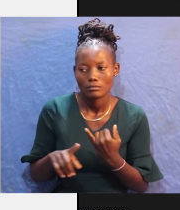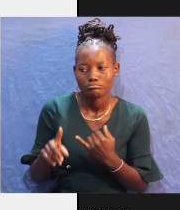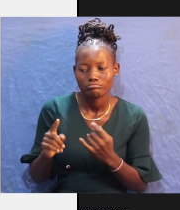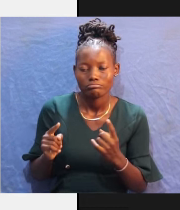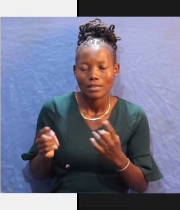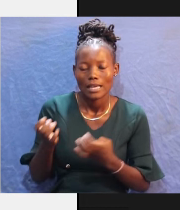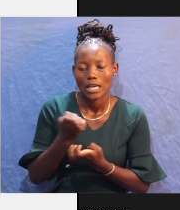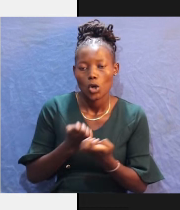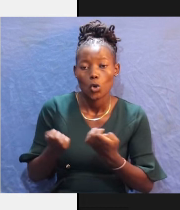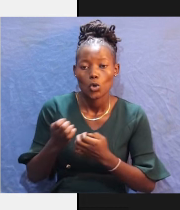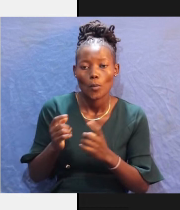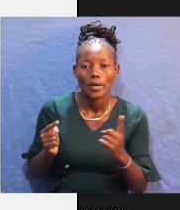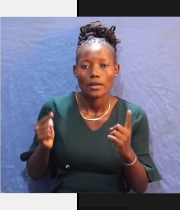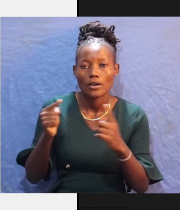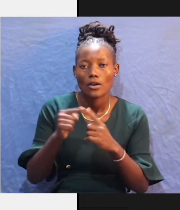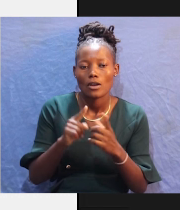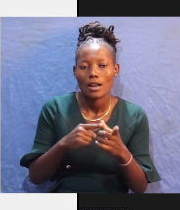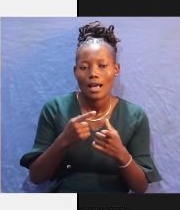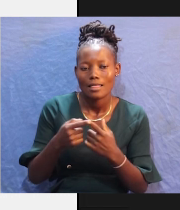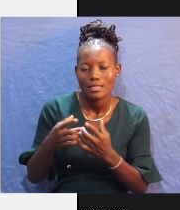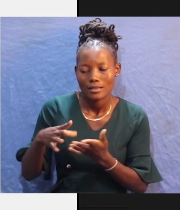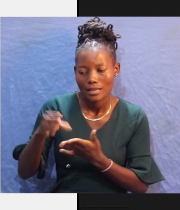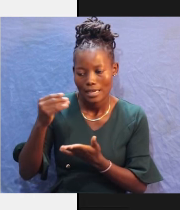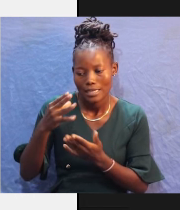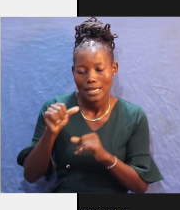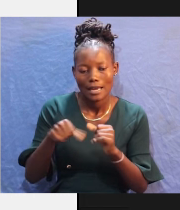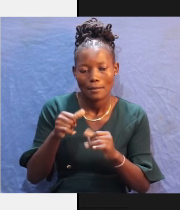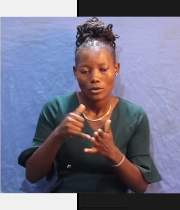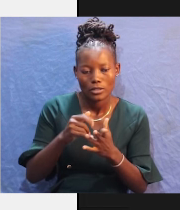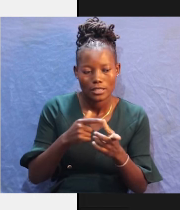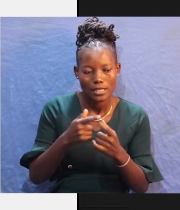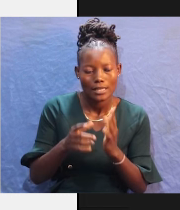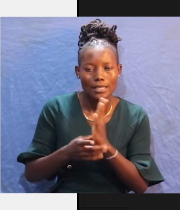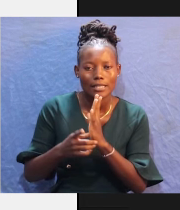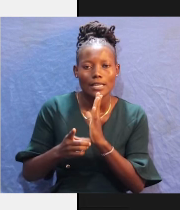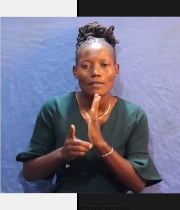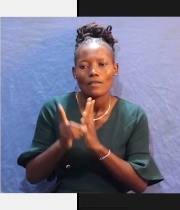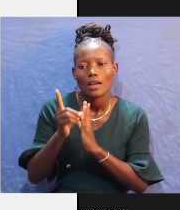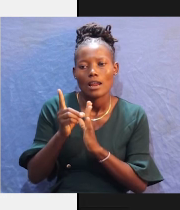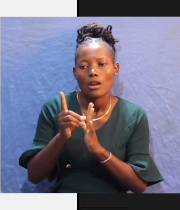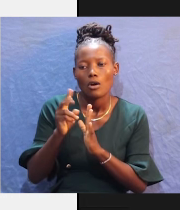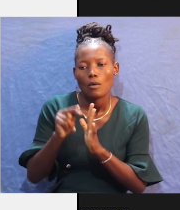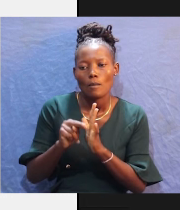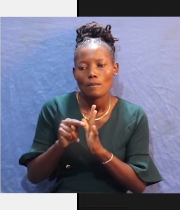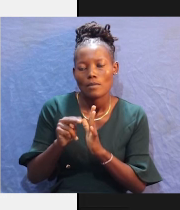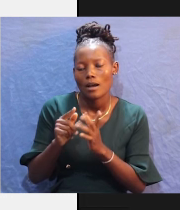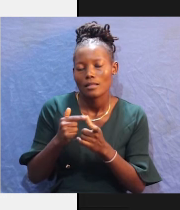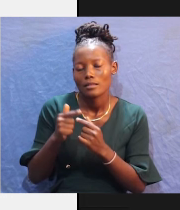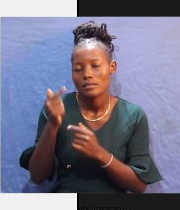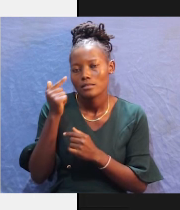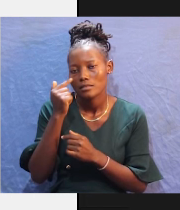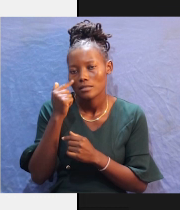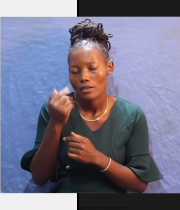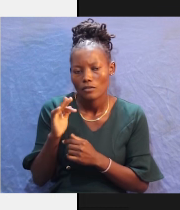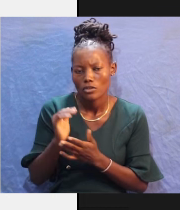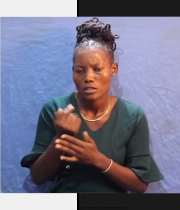all interconnected. So if I say that I work on good health and well-being, which is number 3, I actually work on 4 of these